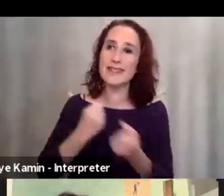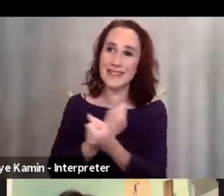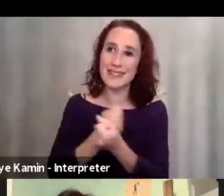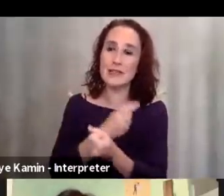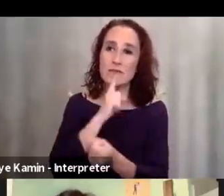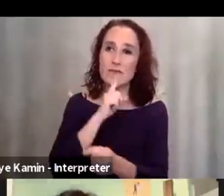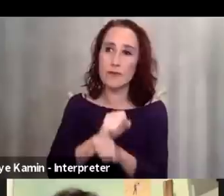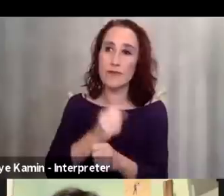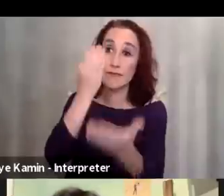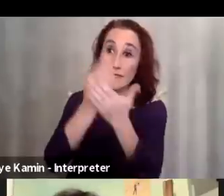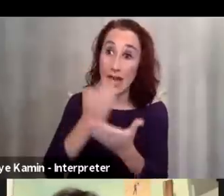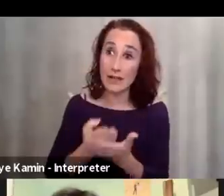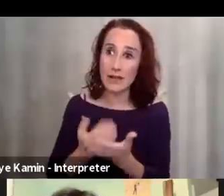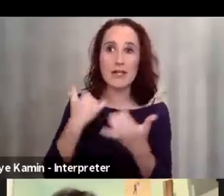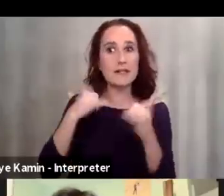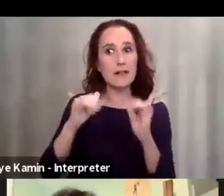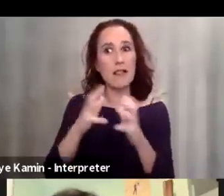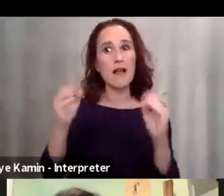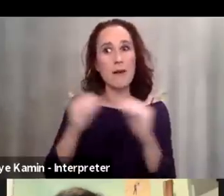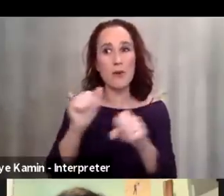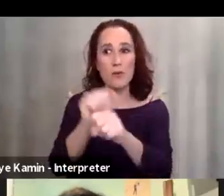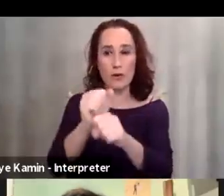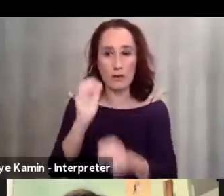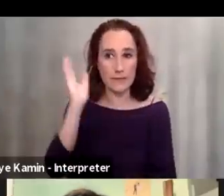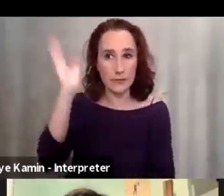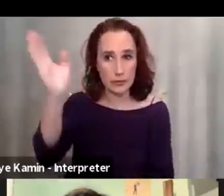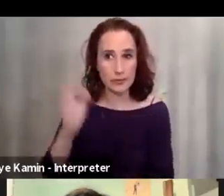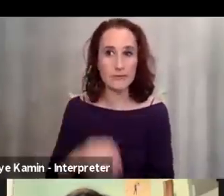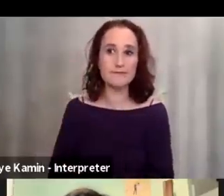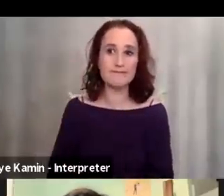it, we have a long, long way to go. So, yeah.